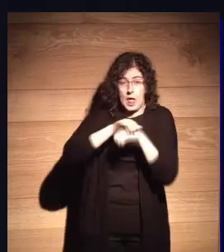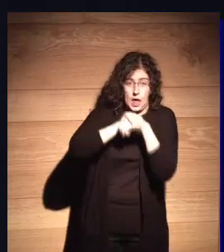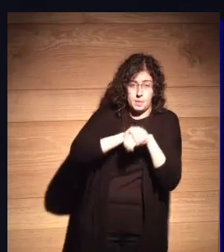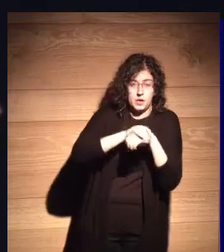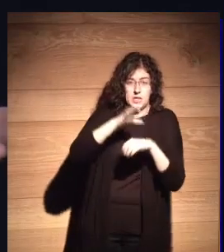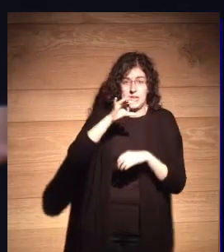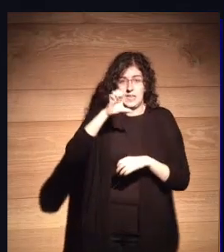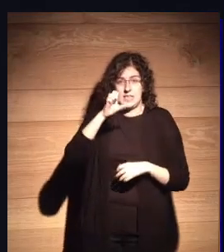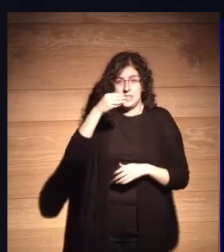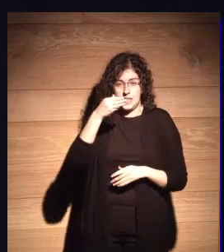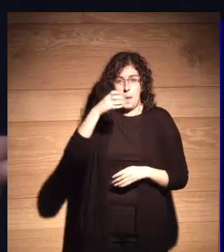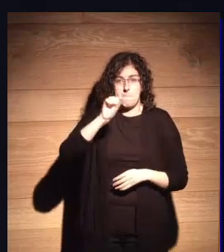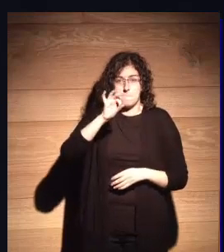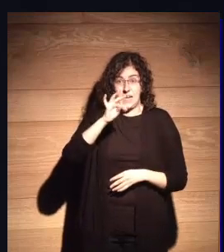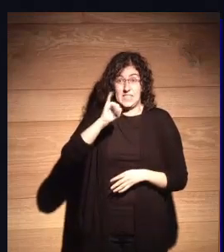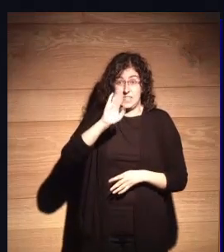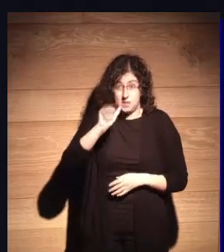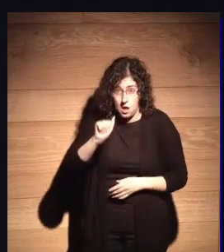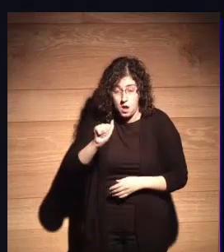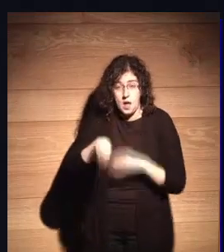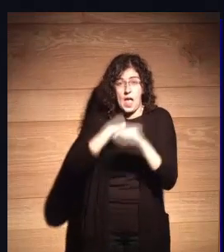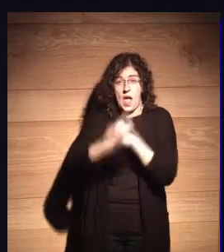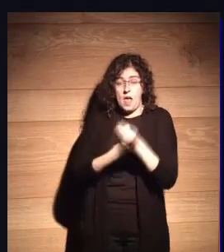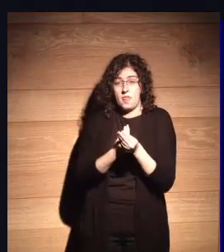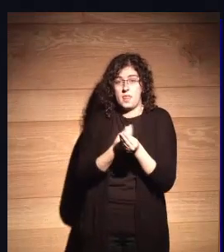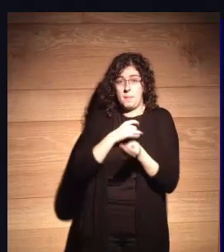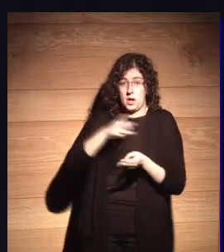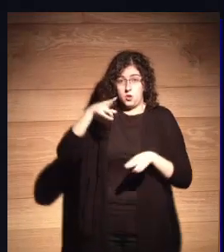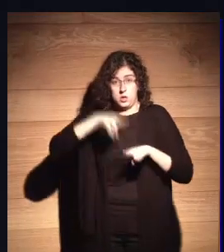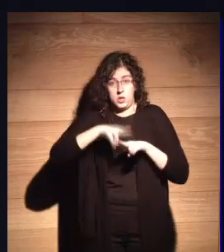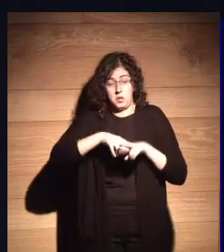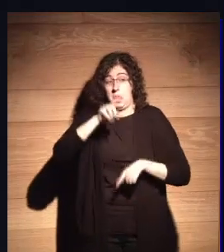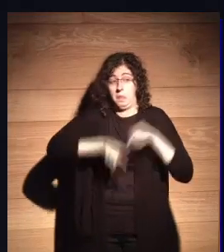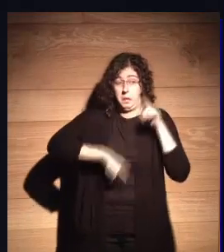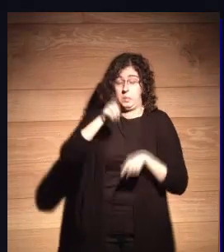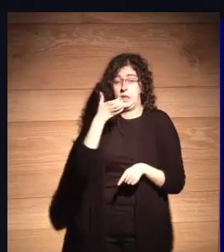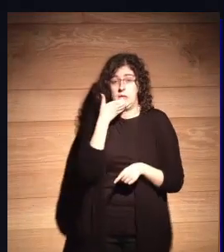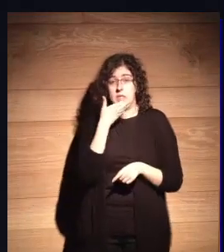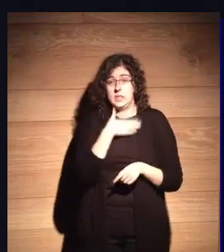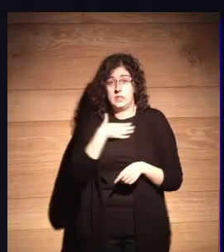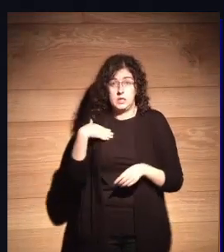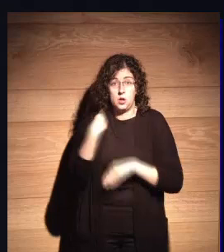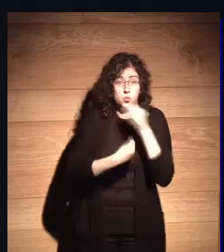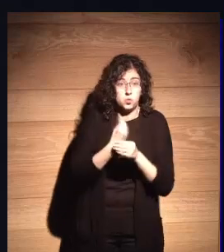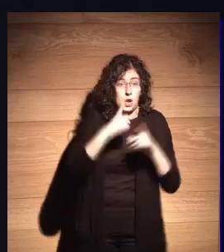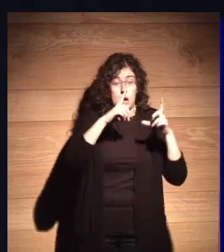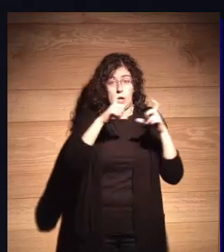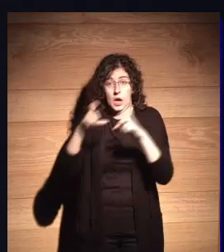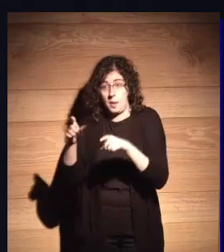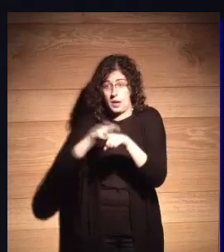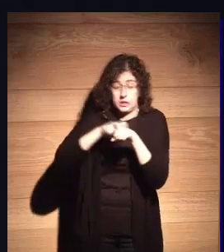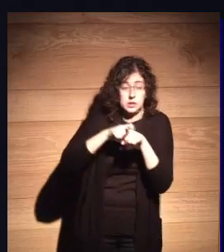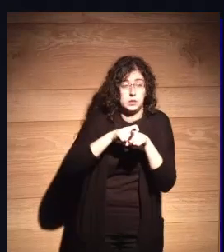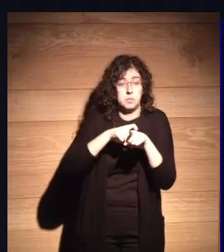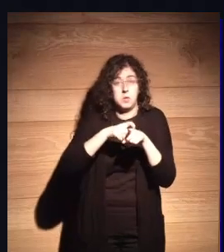should photograph however you want to, digital film. If you want to use a pinhole camera or a plastic camera, I